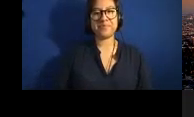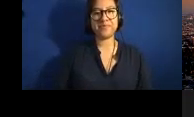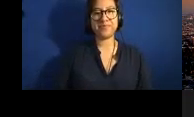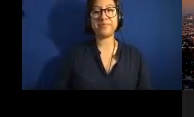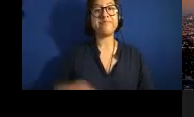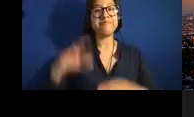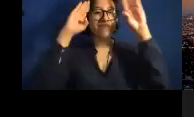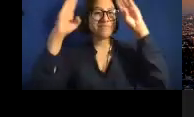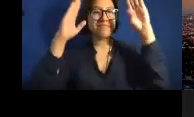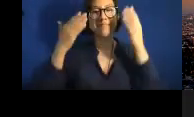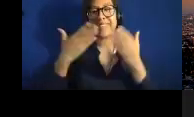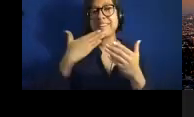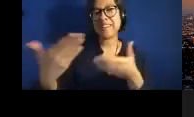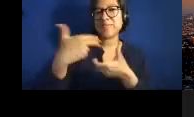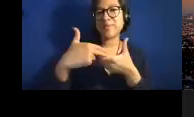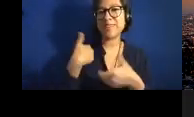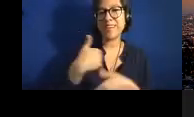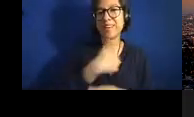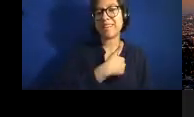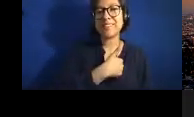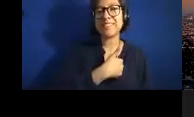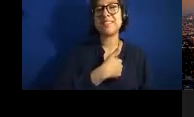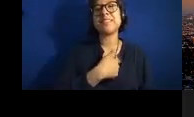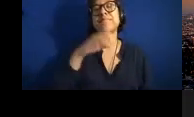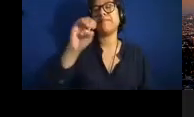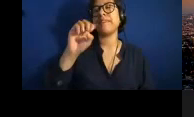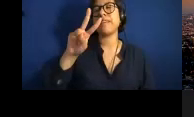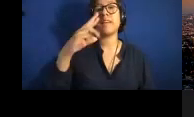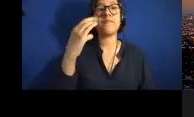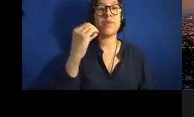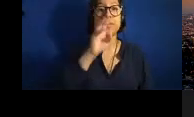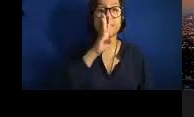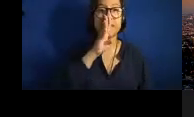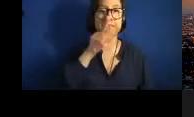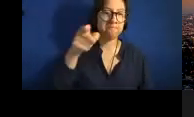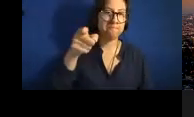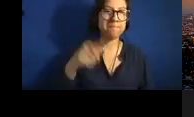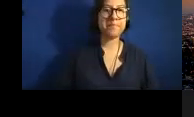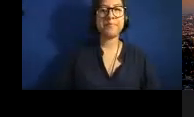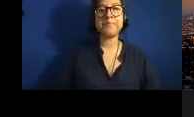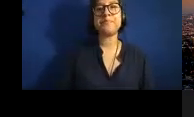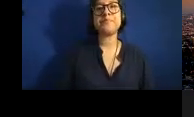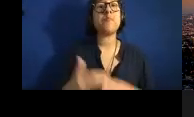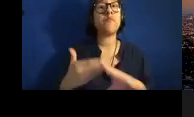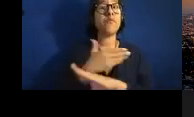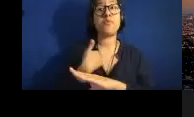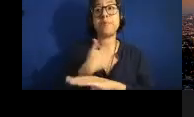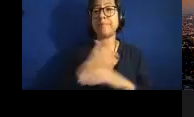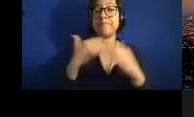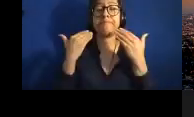Hey, everybody. Thank you all so much for hopping on. So before we get